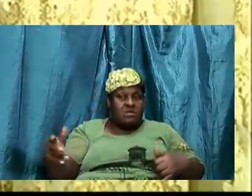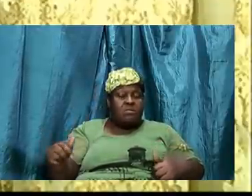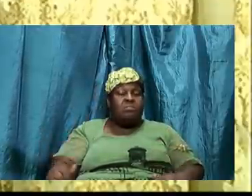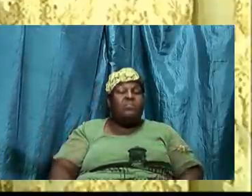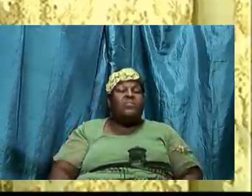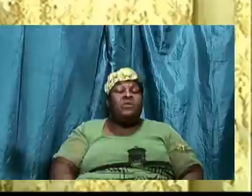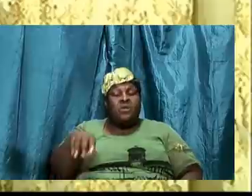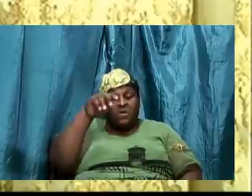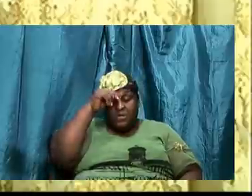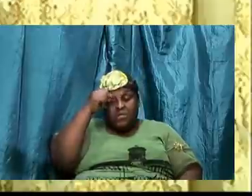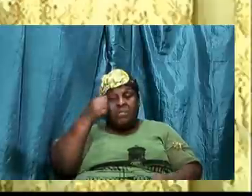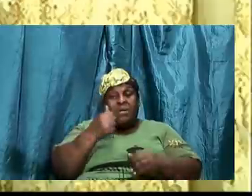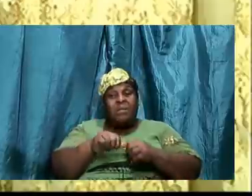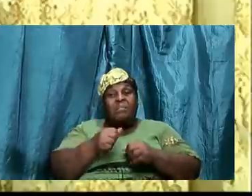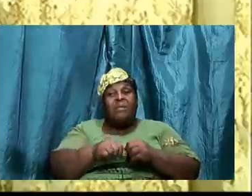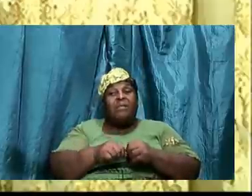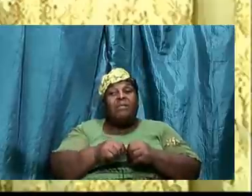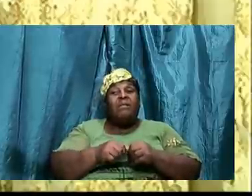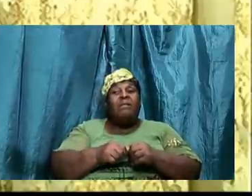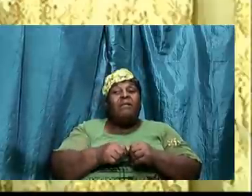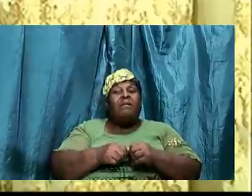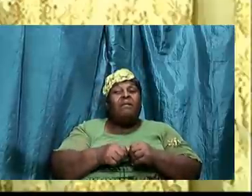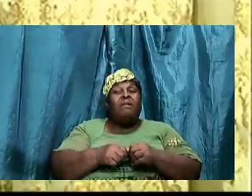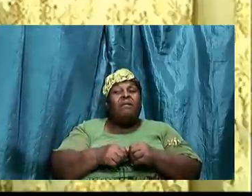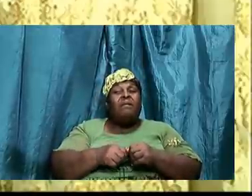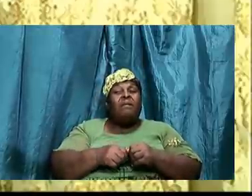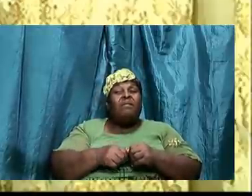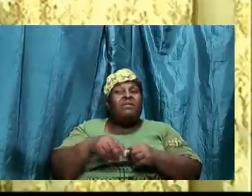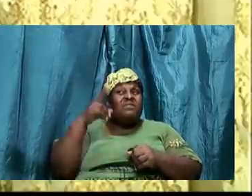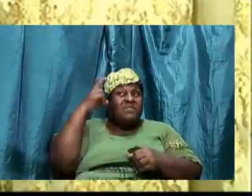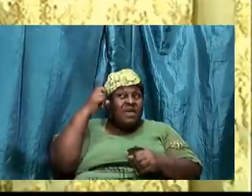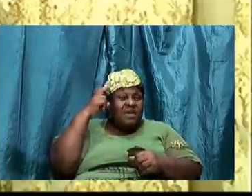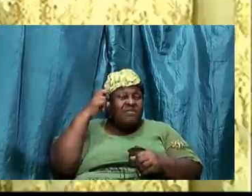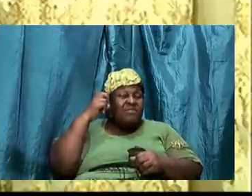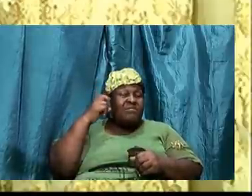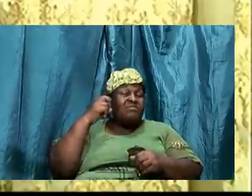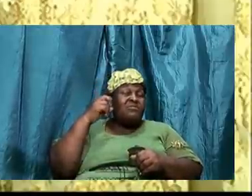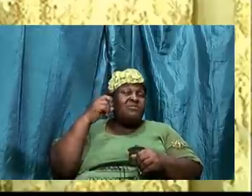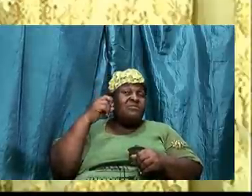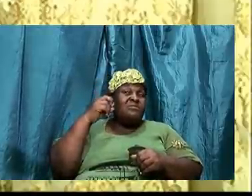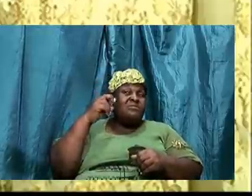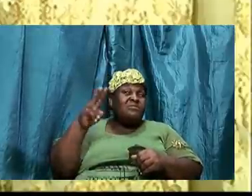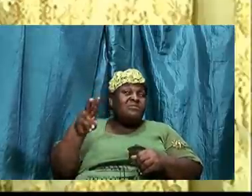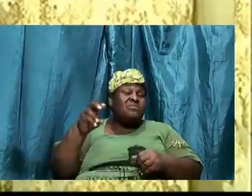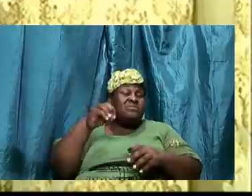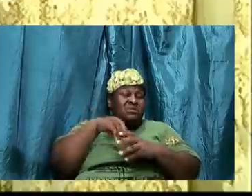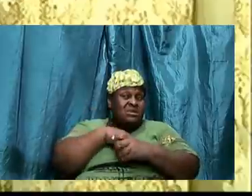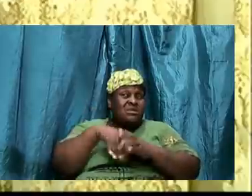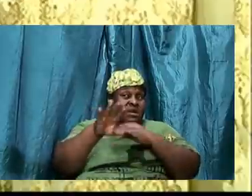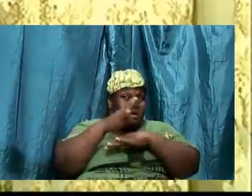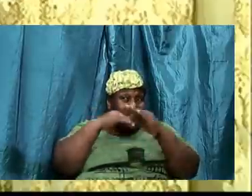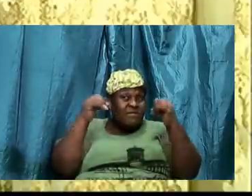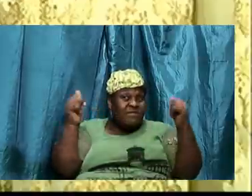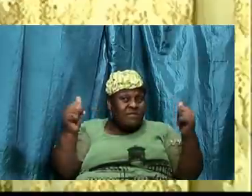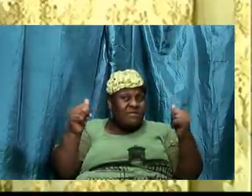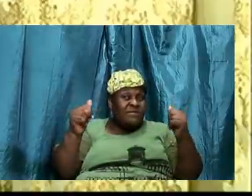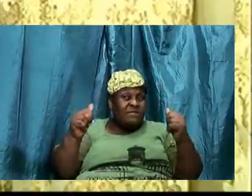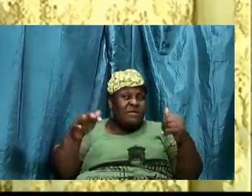remember that he has been there, he has done that, he has seen it all. And he